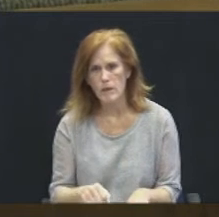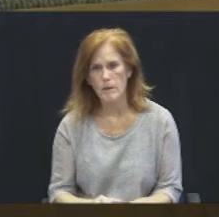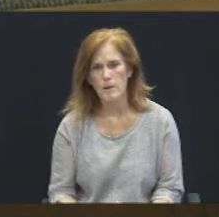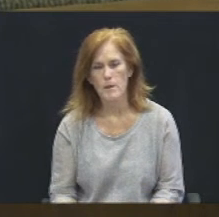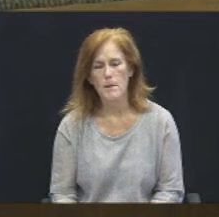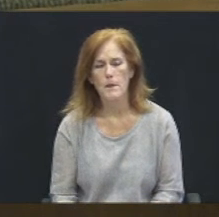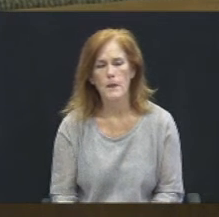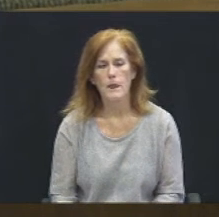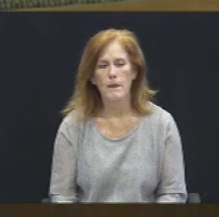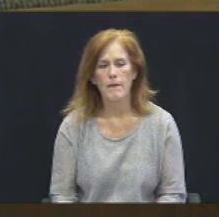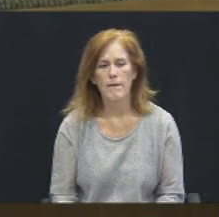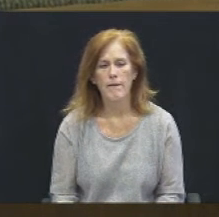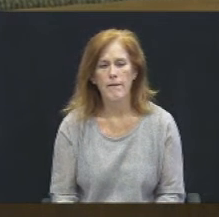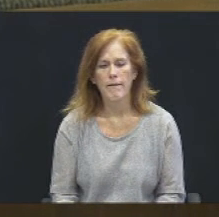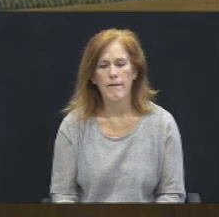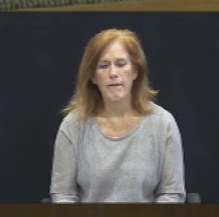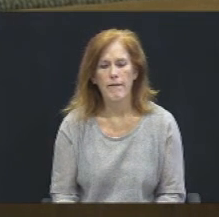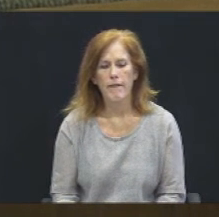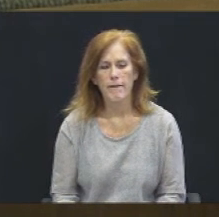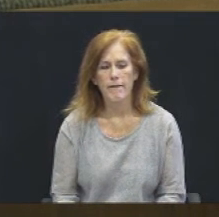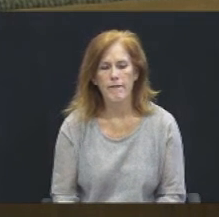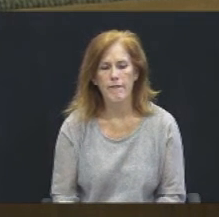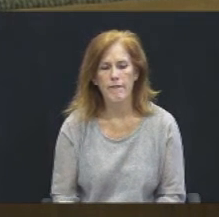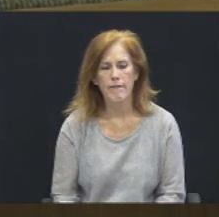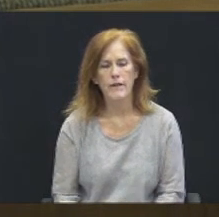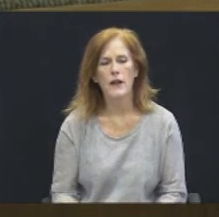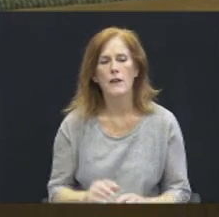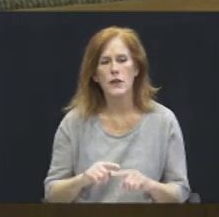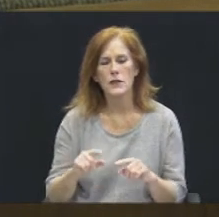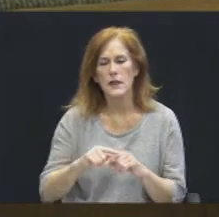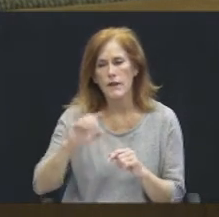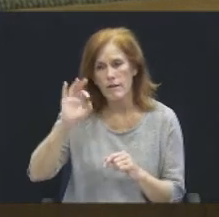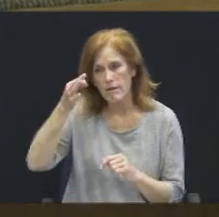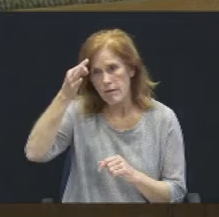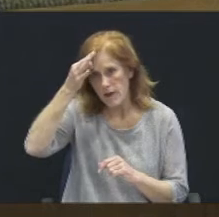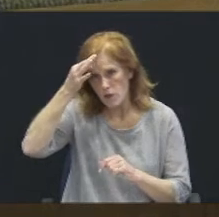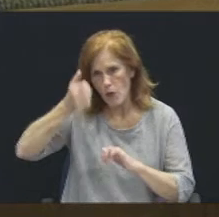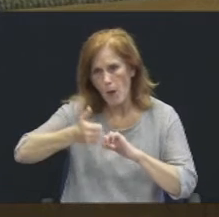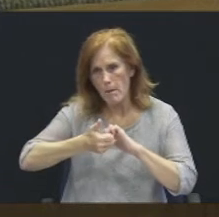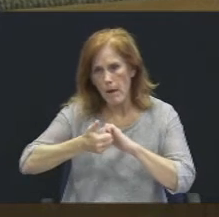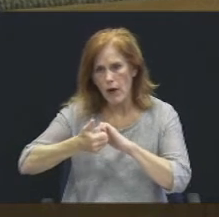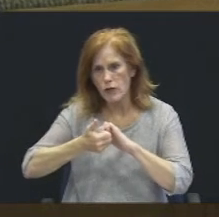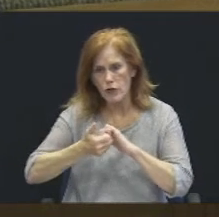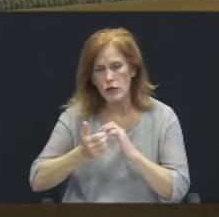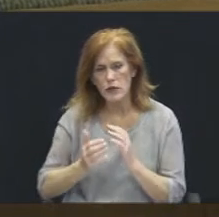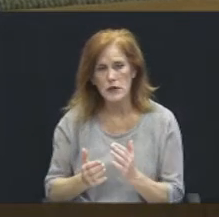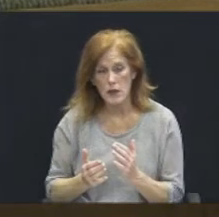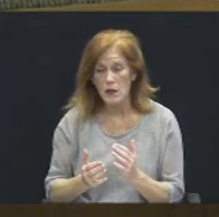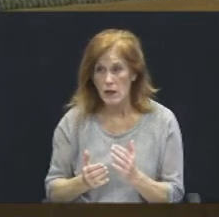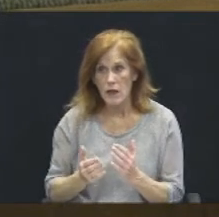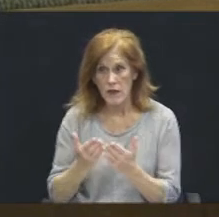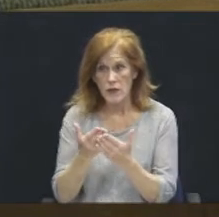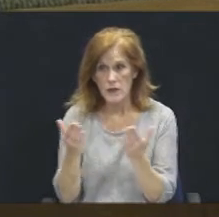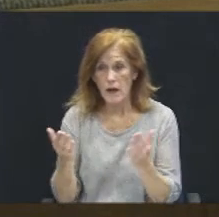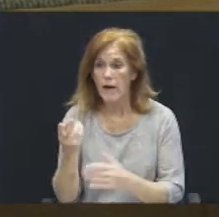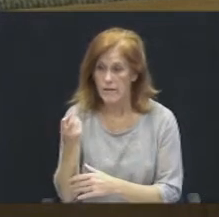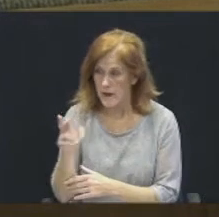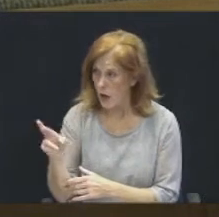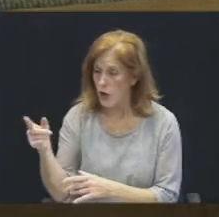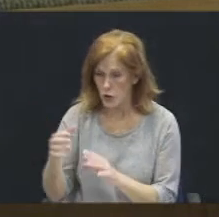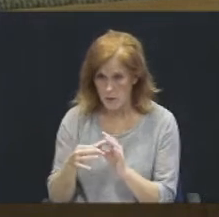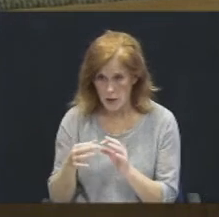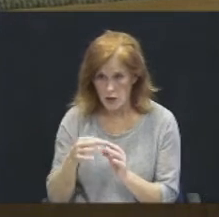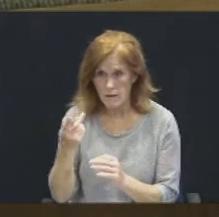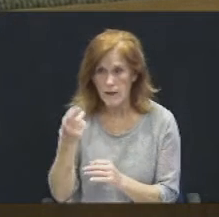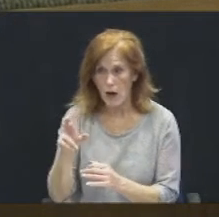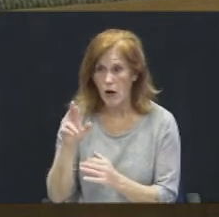You know, there's the different federal partners. There's a lot out there. VR, you had mentioned. I